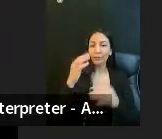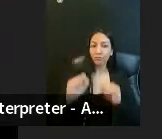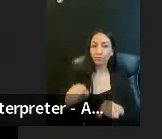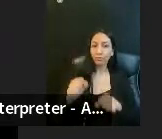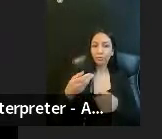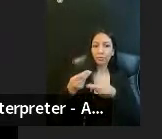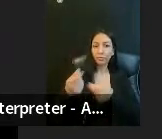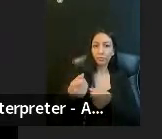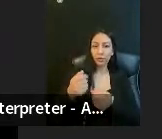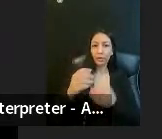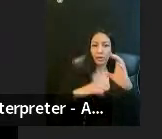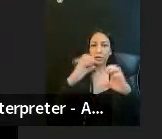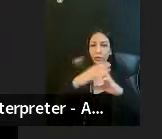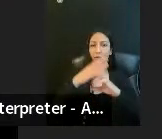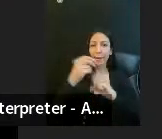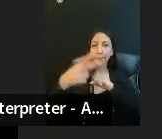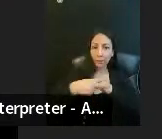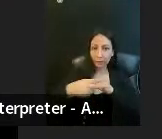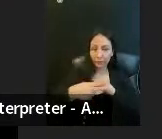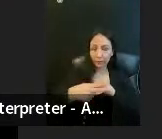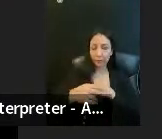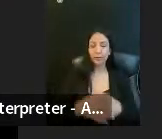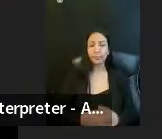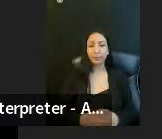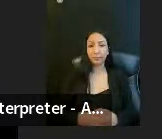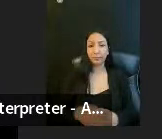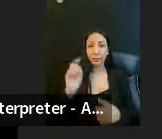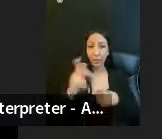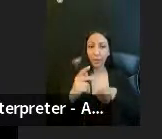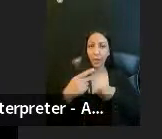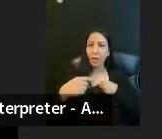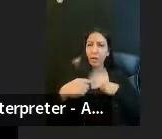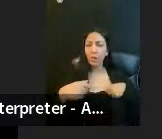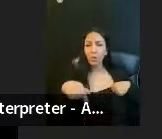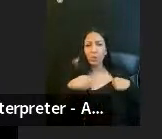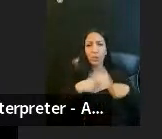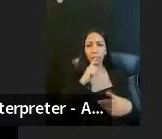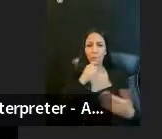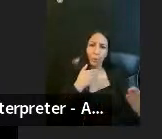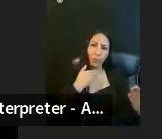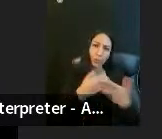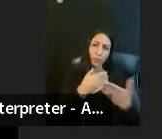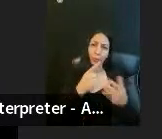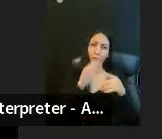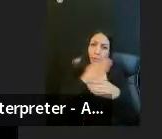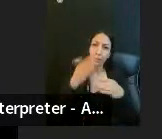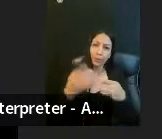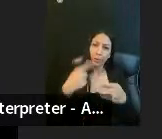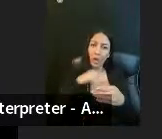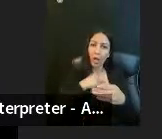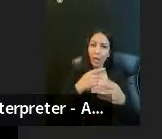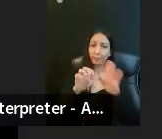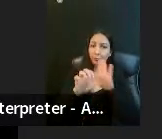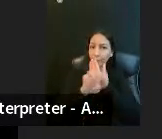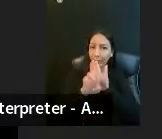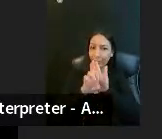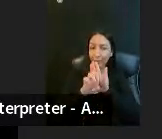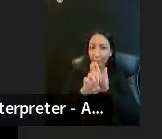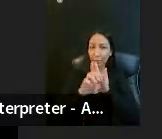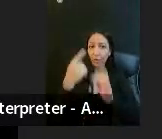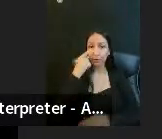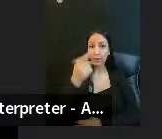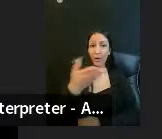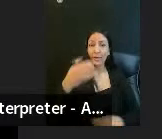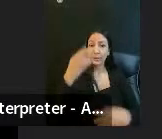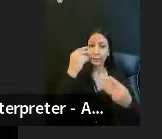construction and preservation. So we're kind of getting close to the end of our demonstration of the